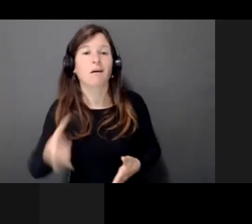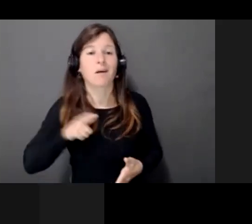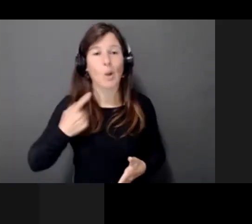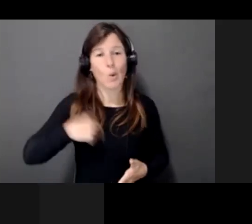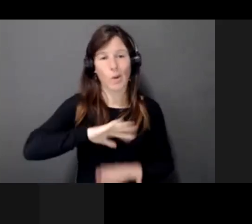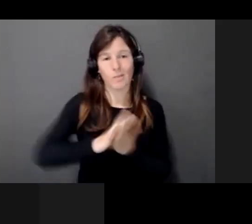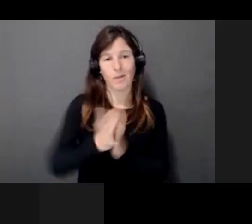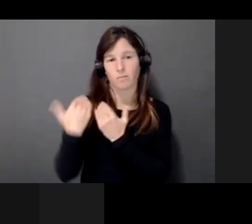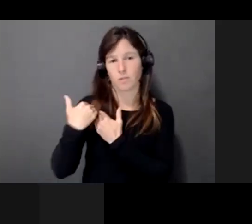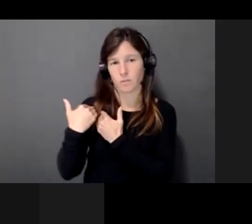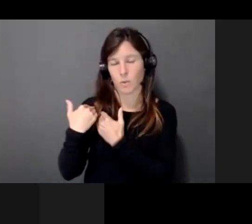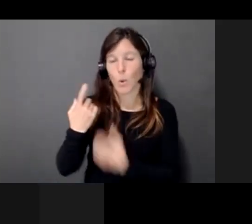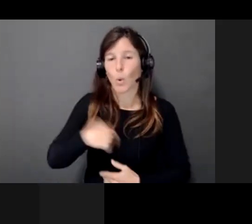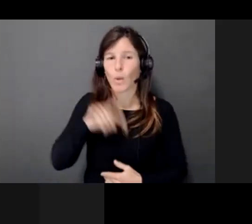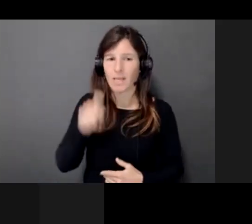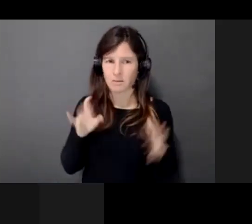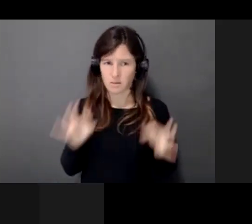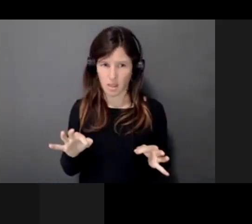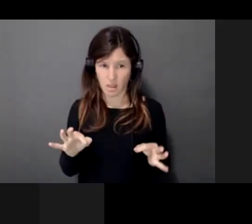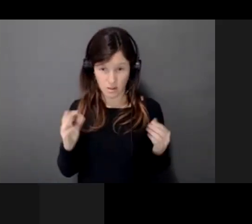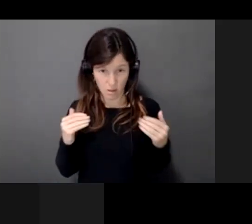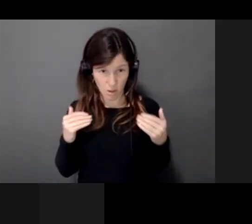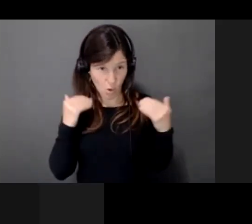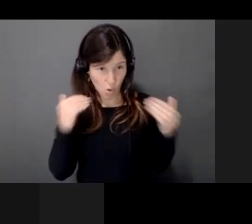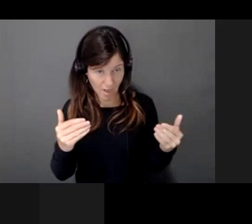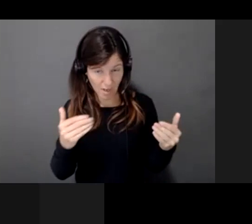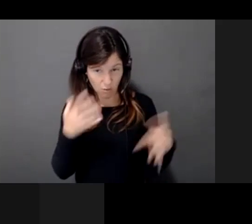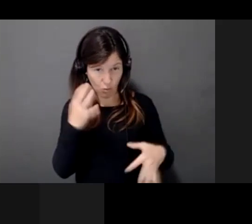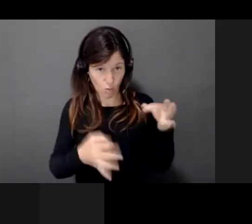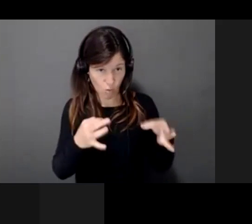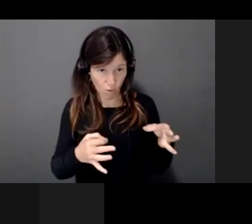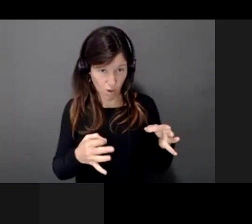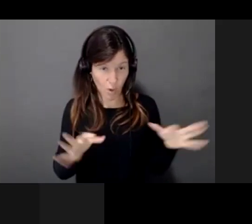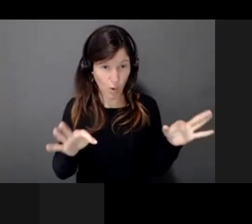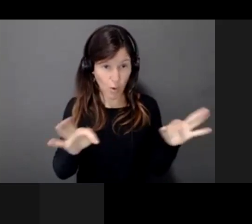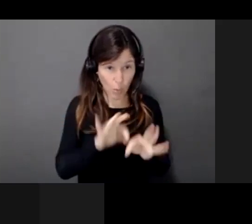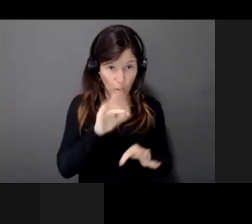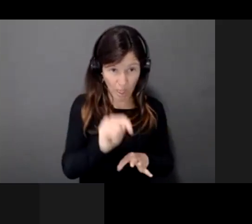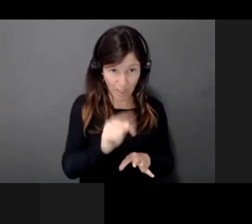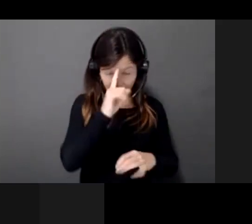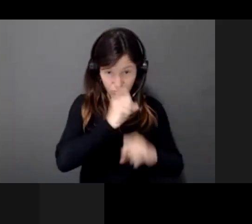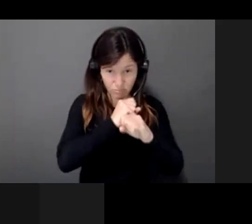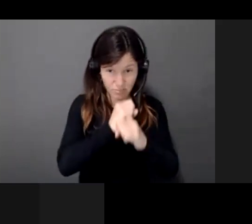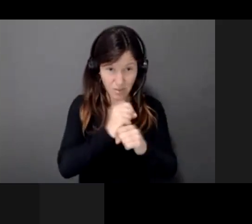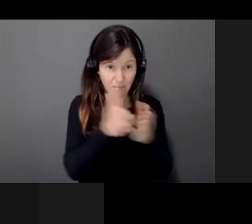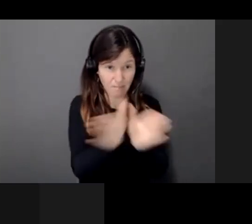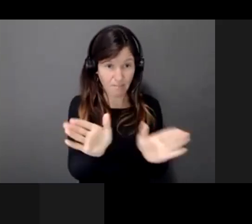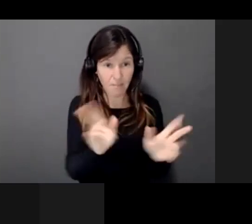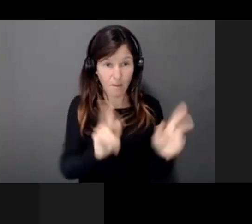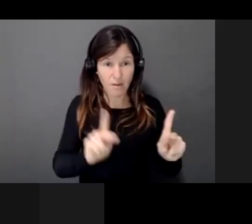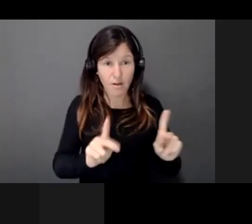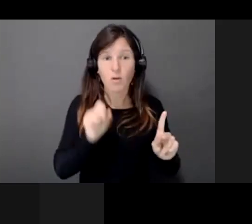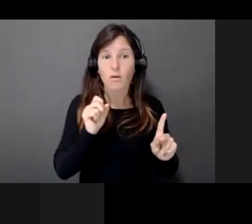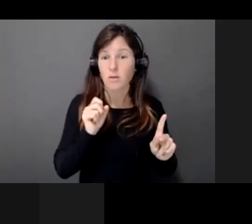the prosecution is in the public's interest and whether we have a reasonable prospect of conviction. It's at that stage that